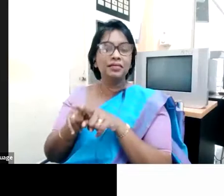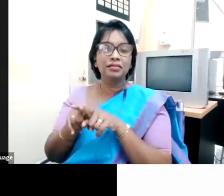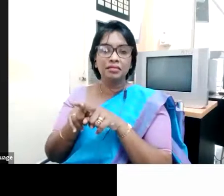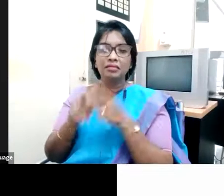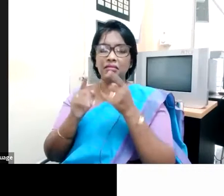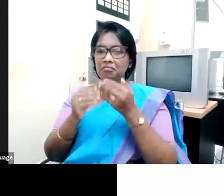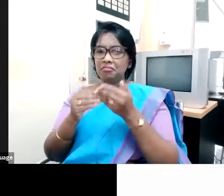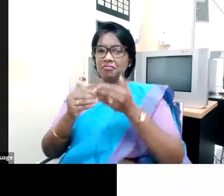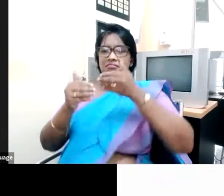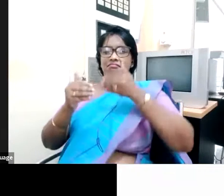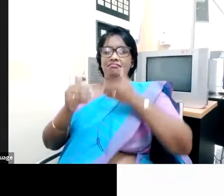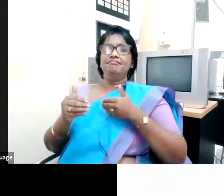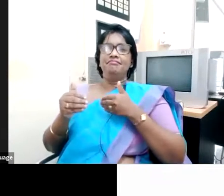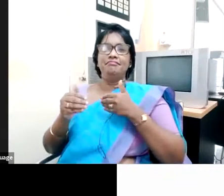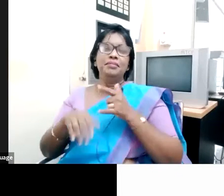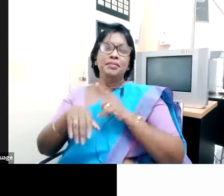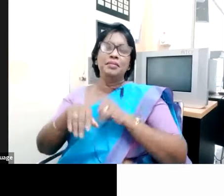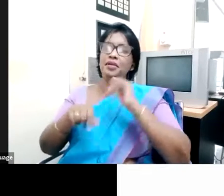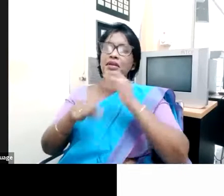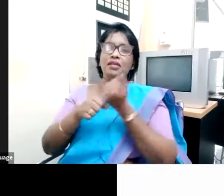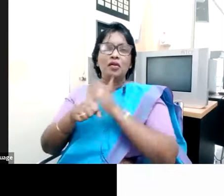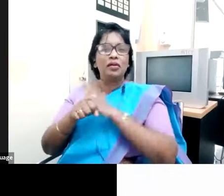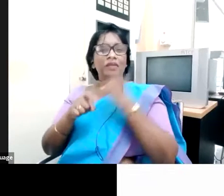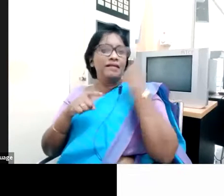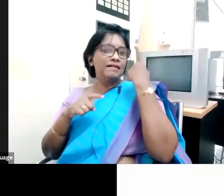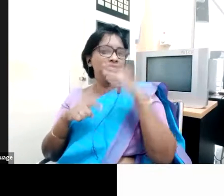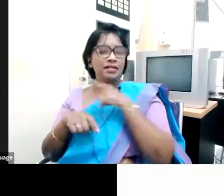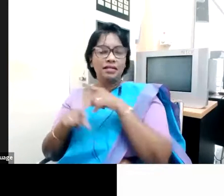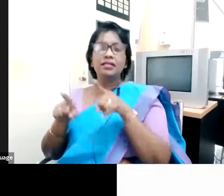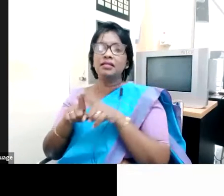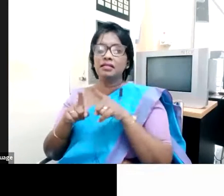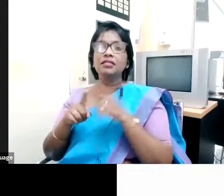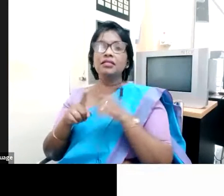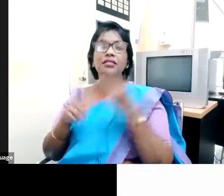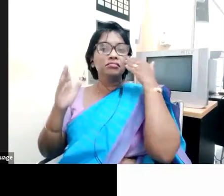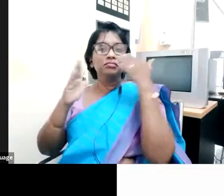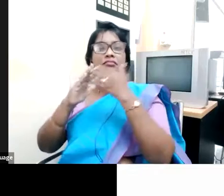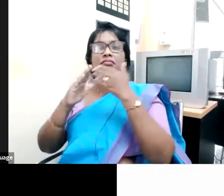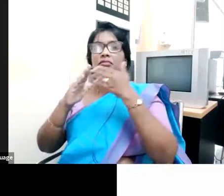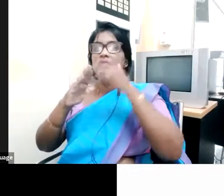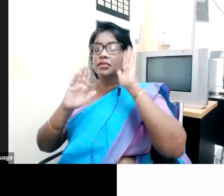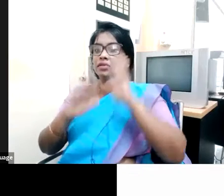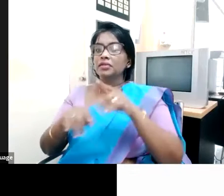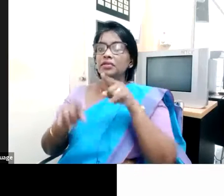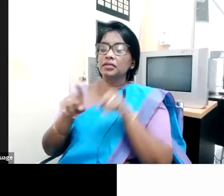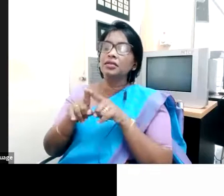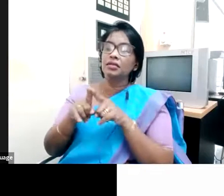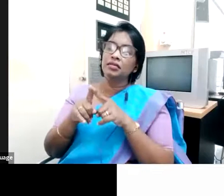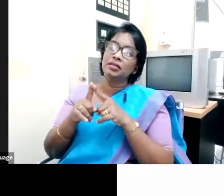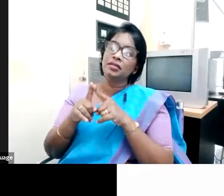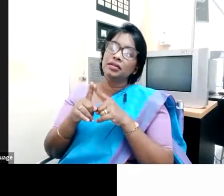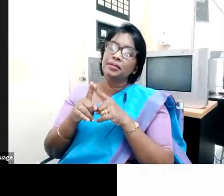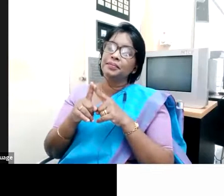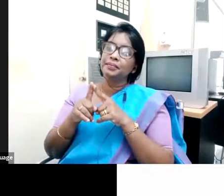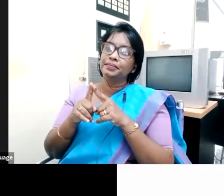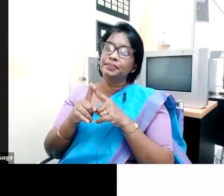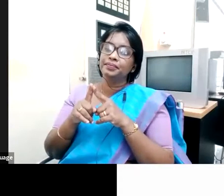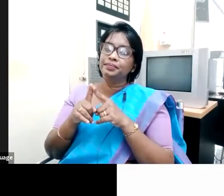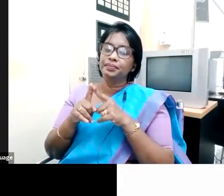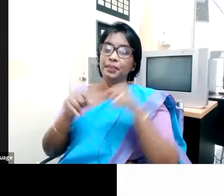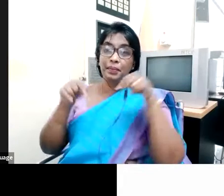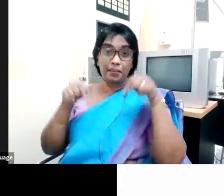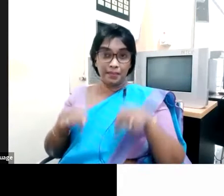area. And we see that more than any other day, that females